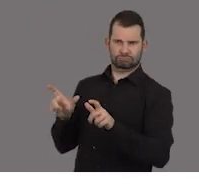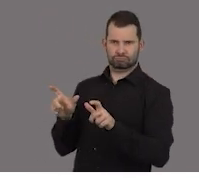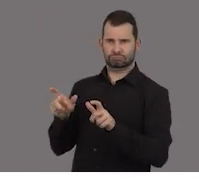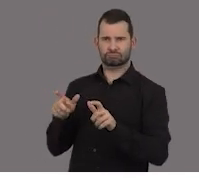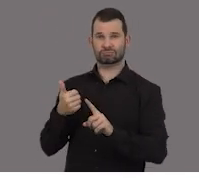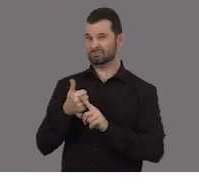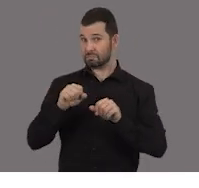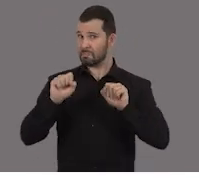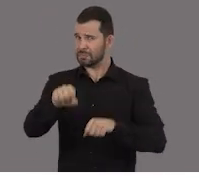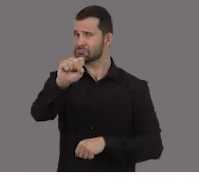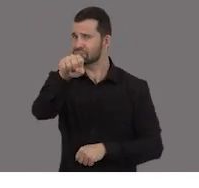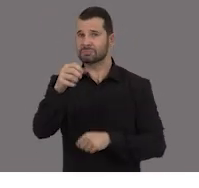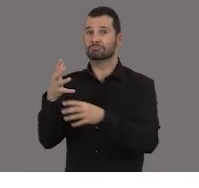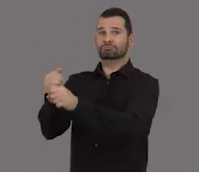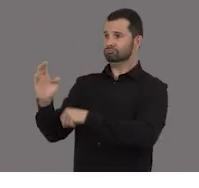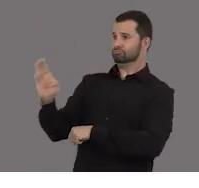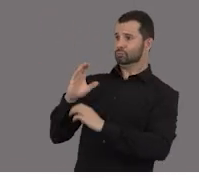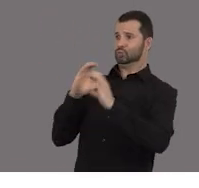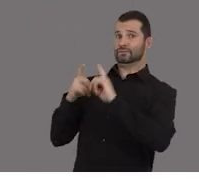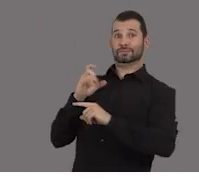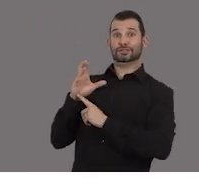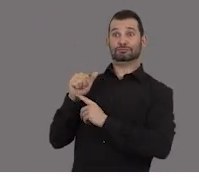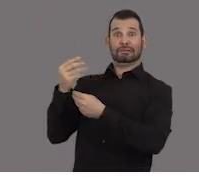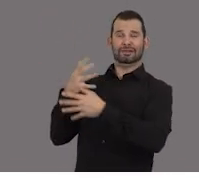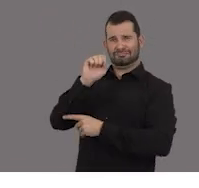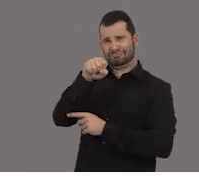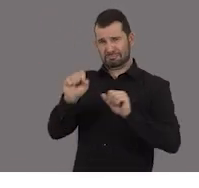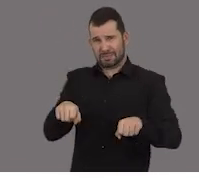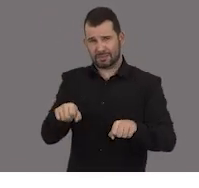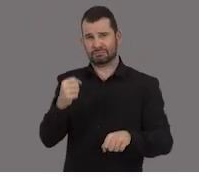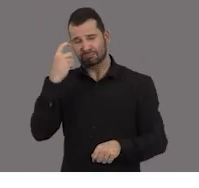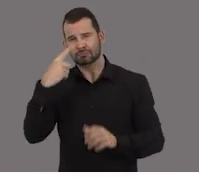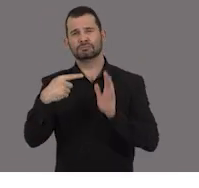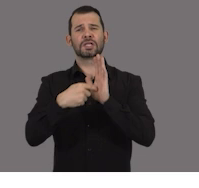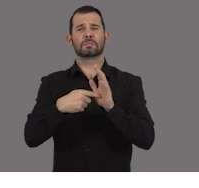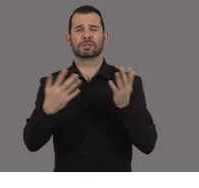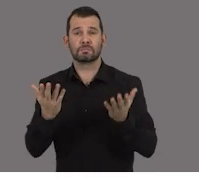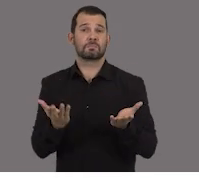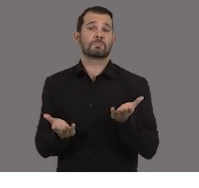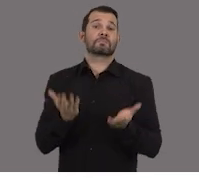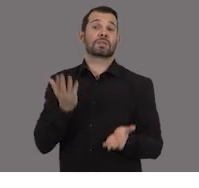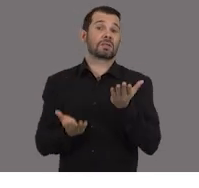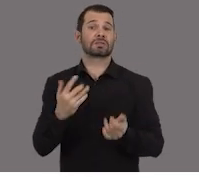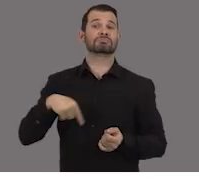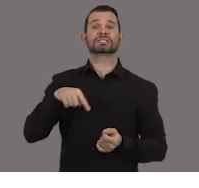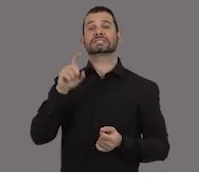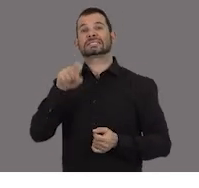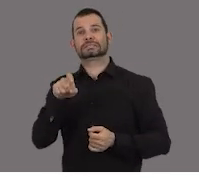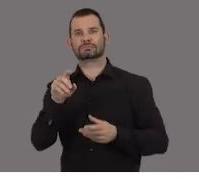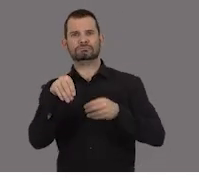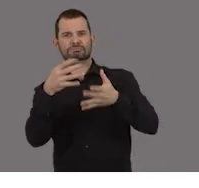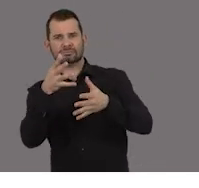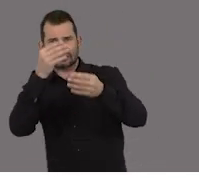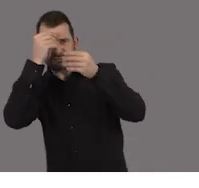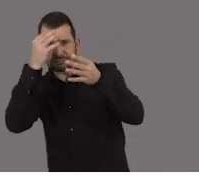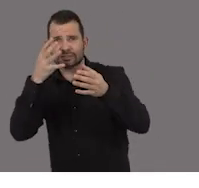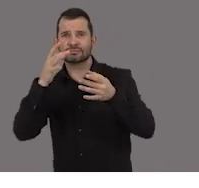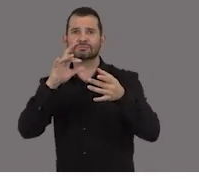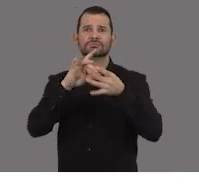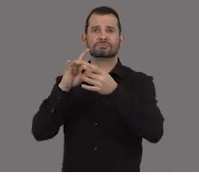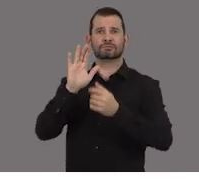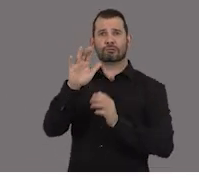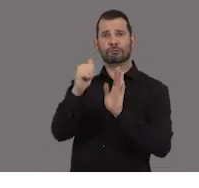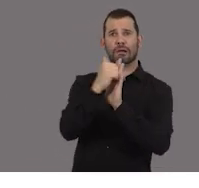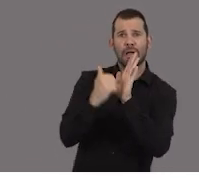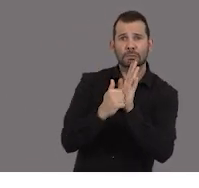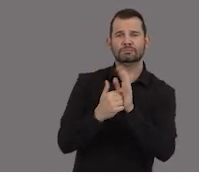is possible to receive a direct communication from the CRA. We may, for example, need to provide you with information